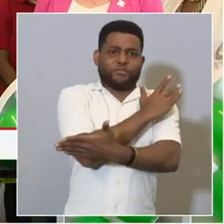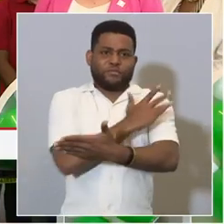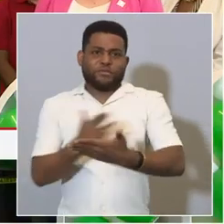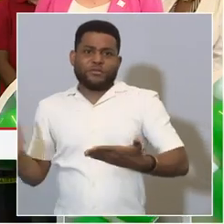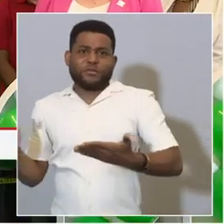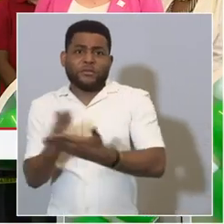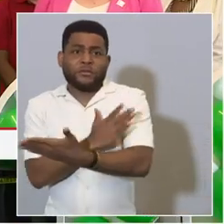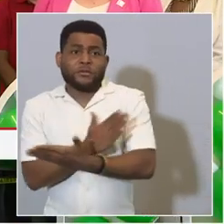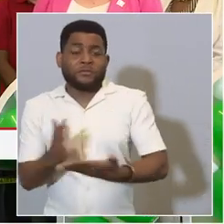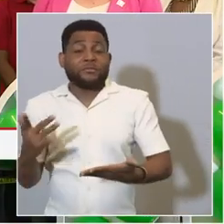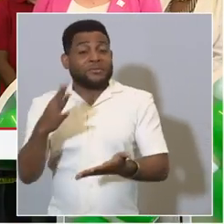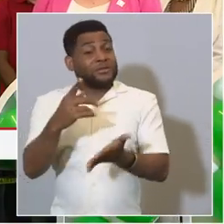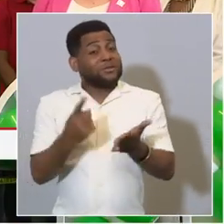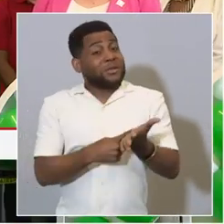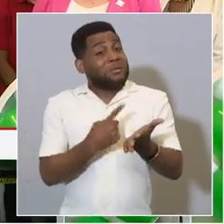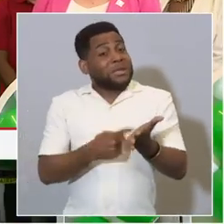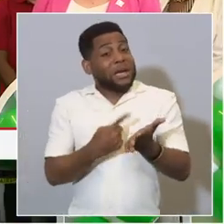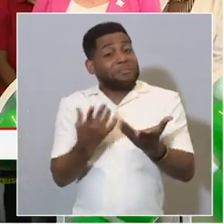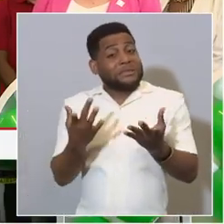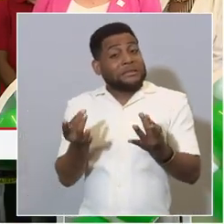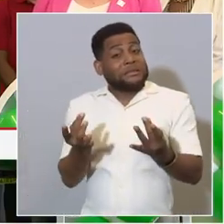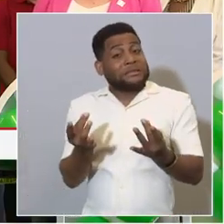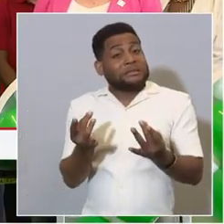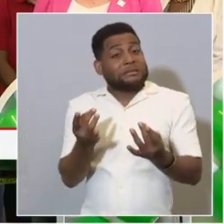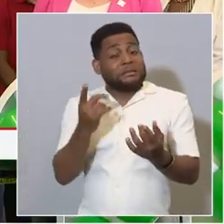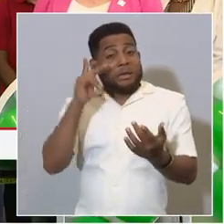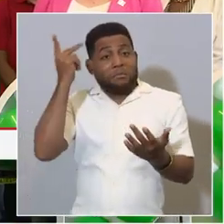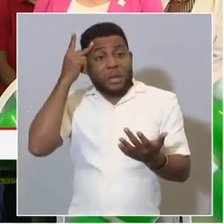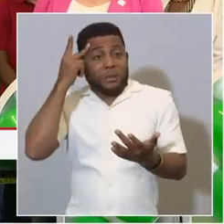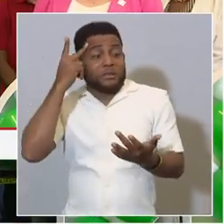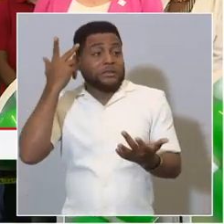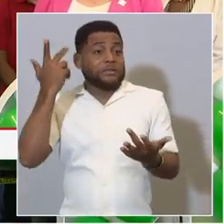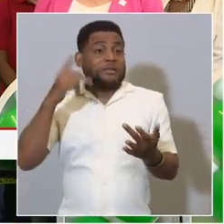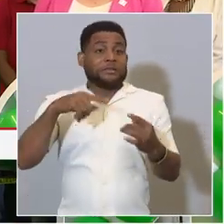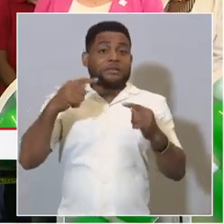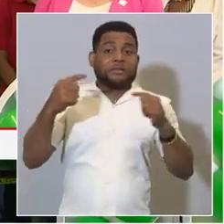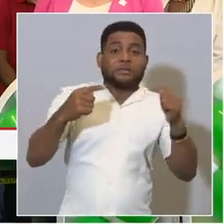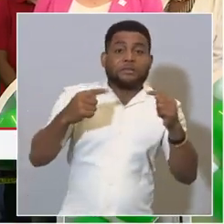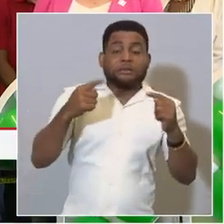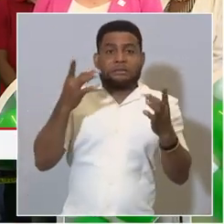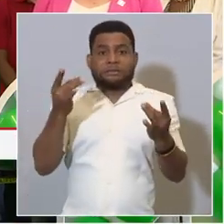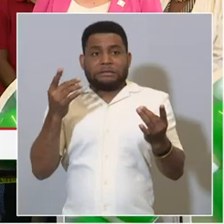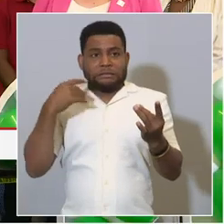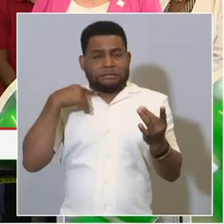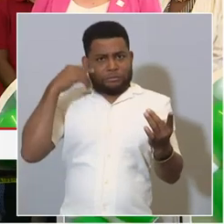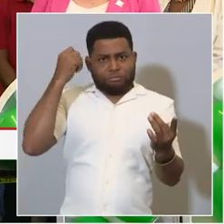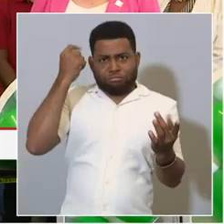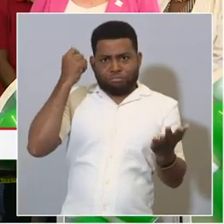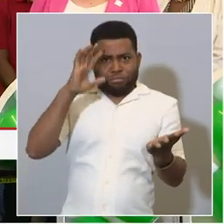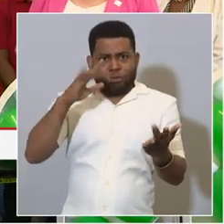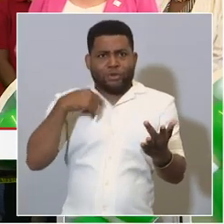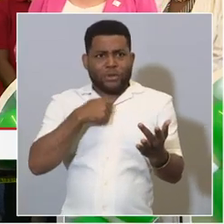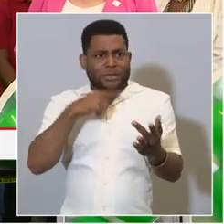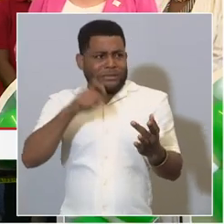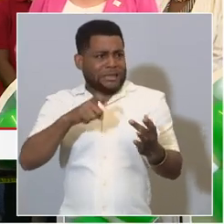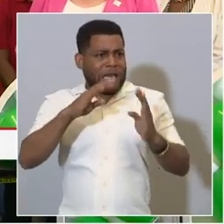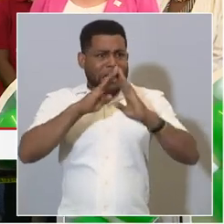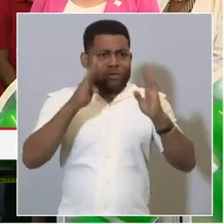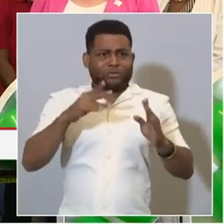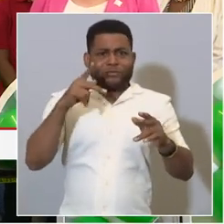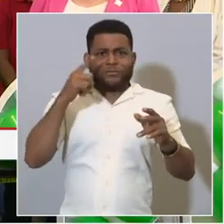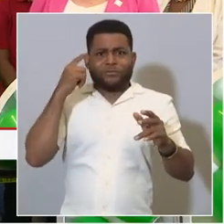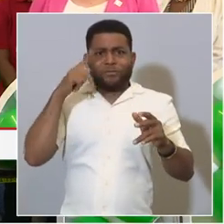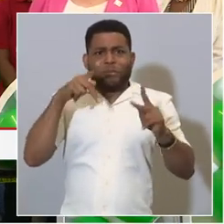always easy politically to talk about, but we do need housing for people who make over 60% of the